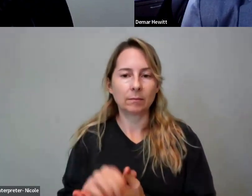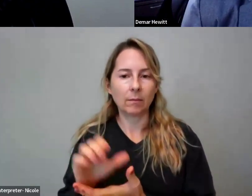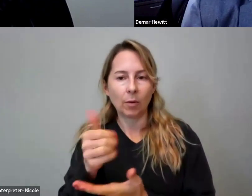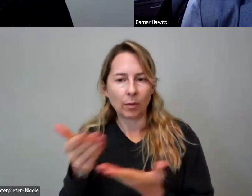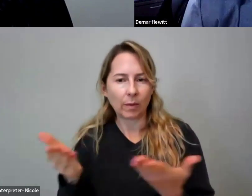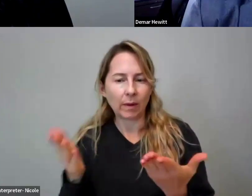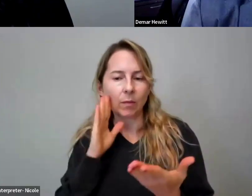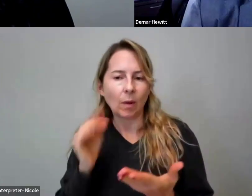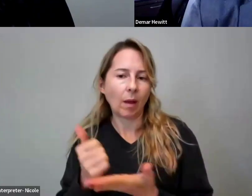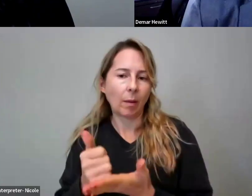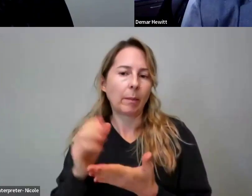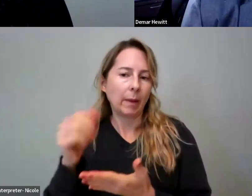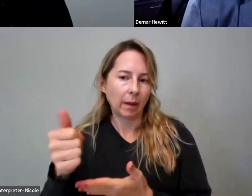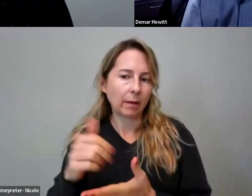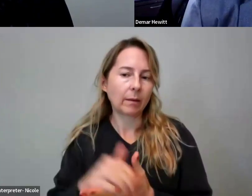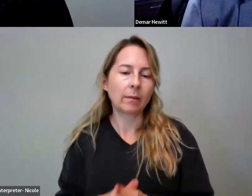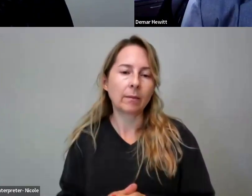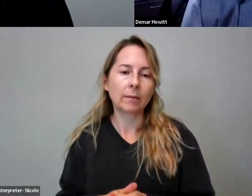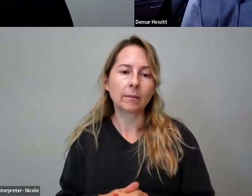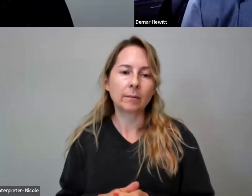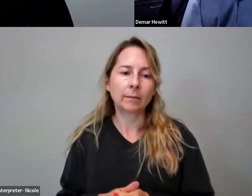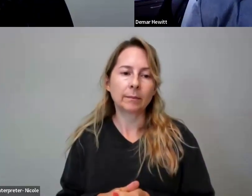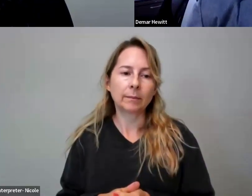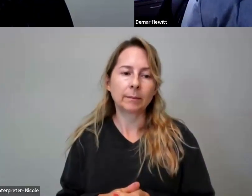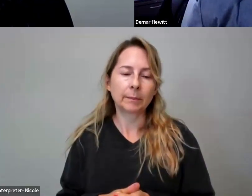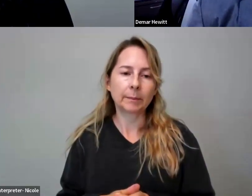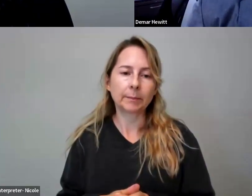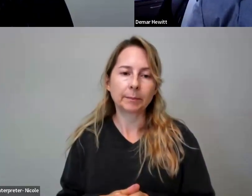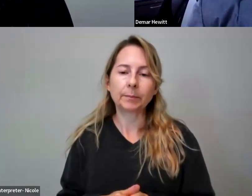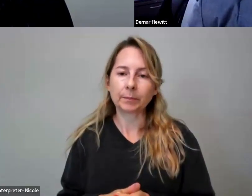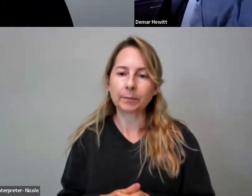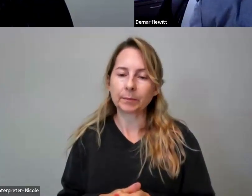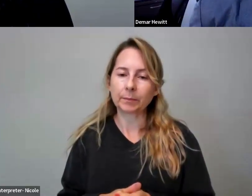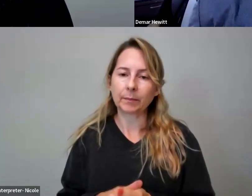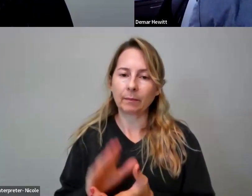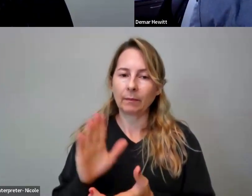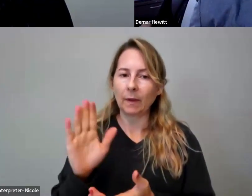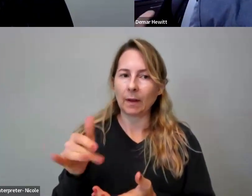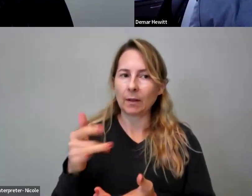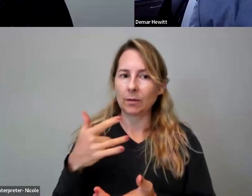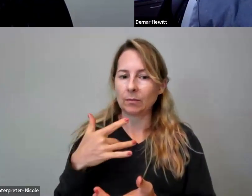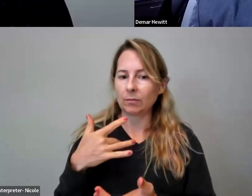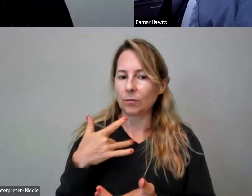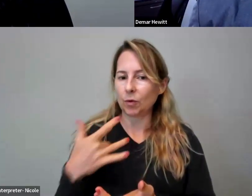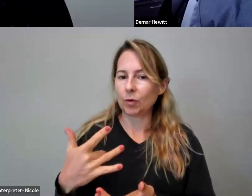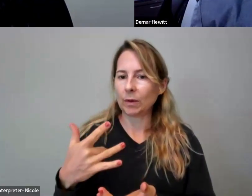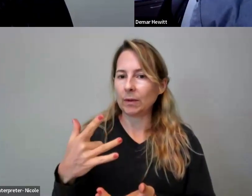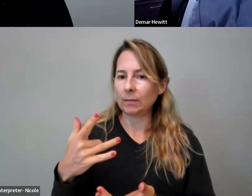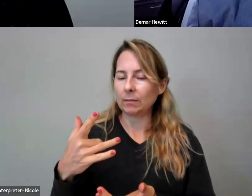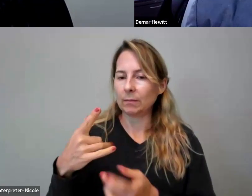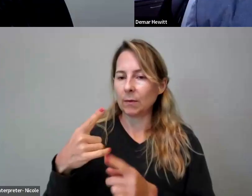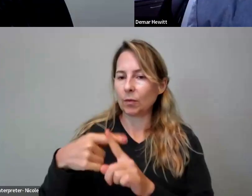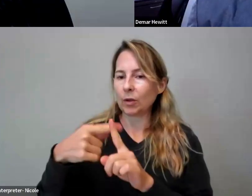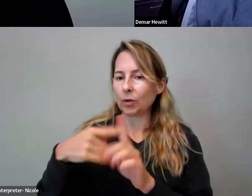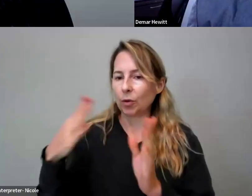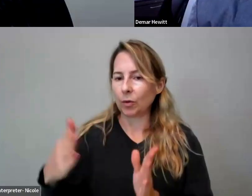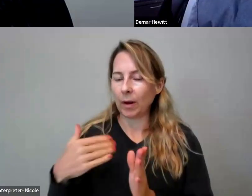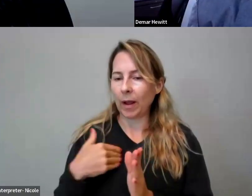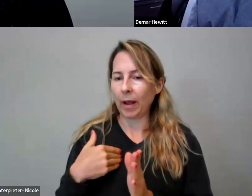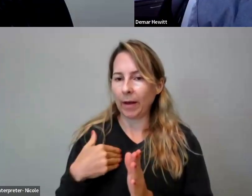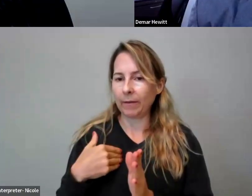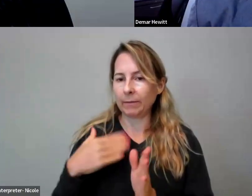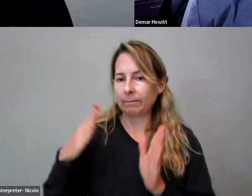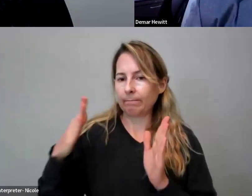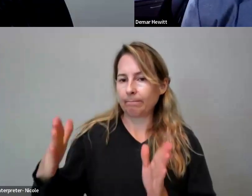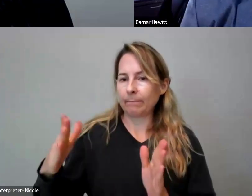things within the unit. And the usual requirement is that, the tenant has a lease that lasts a certain